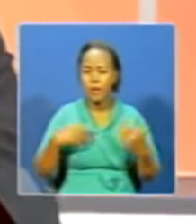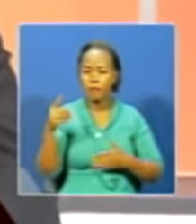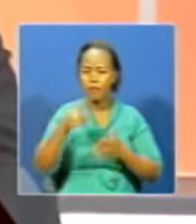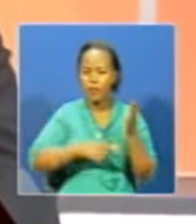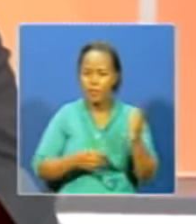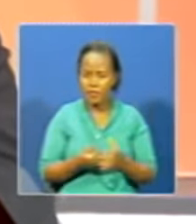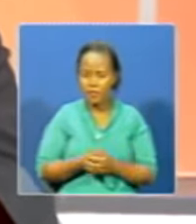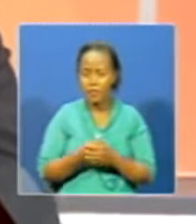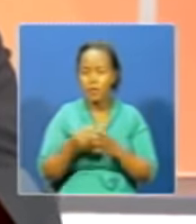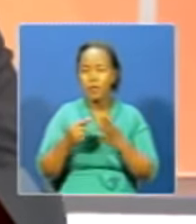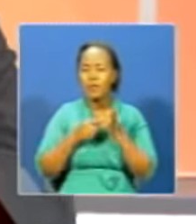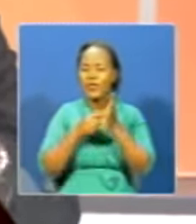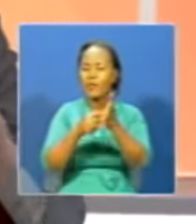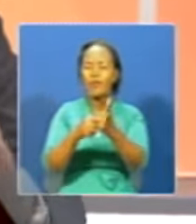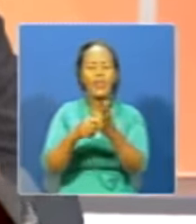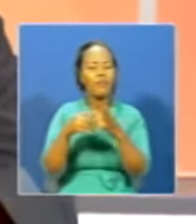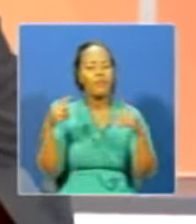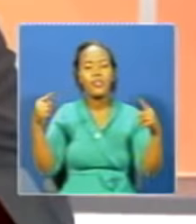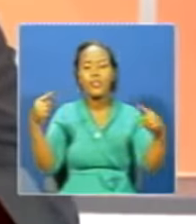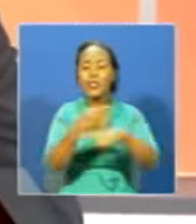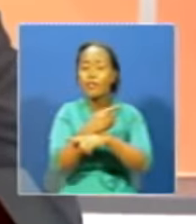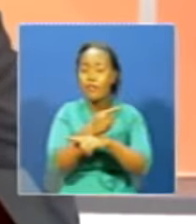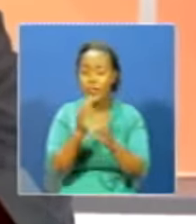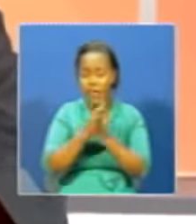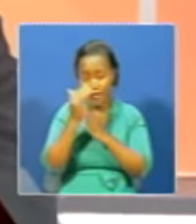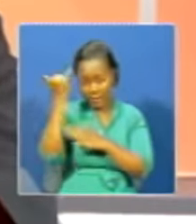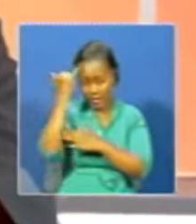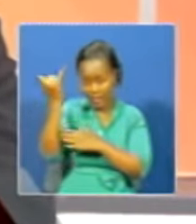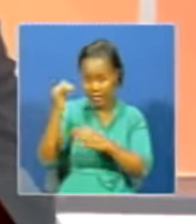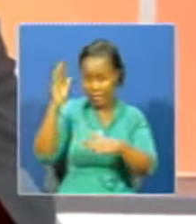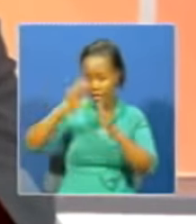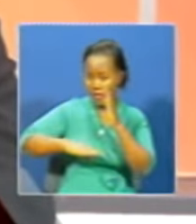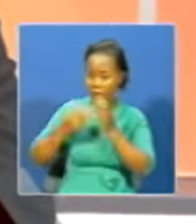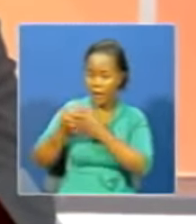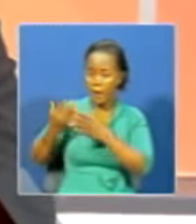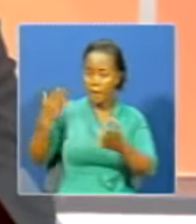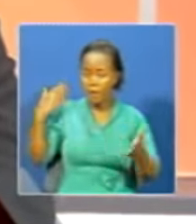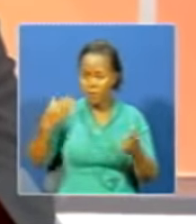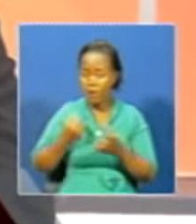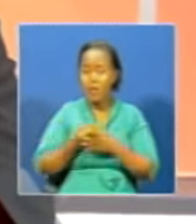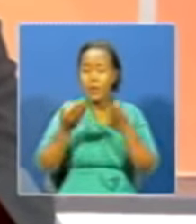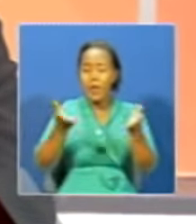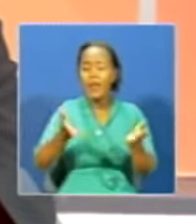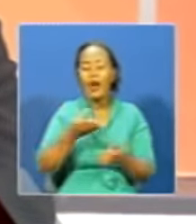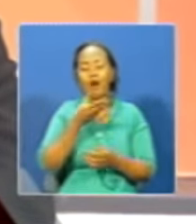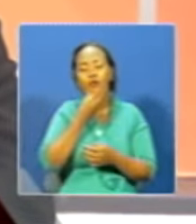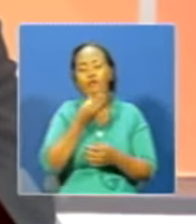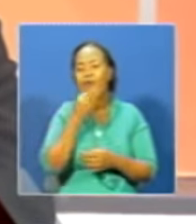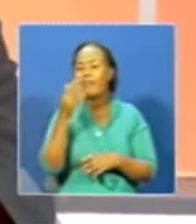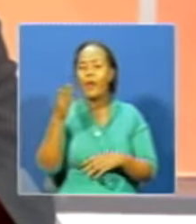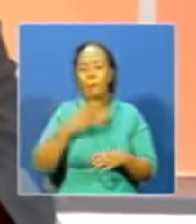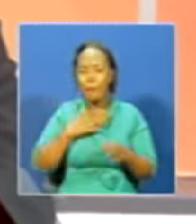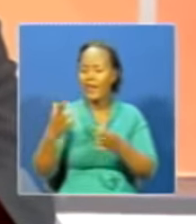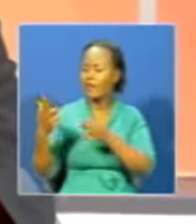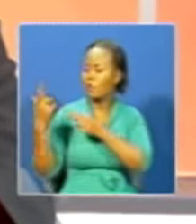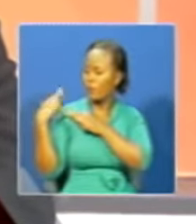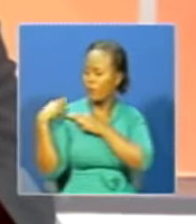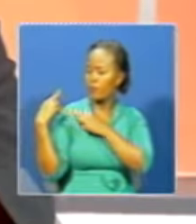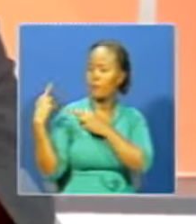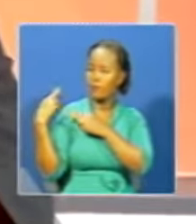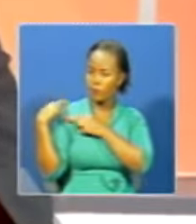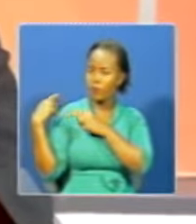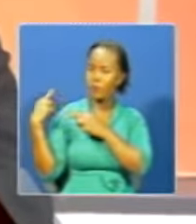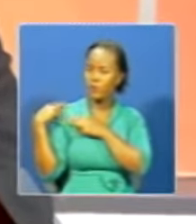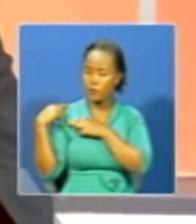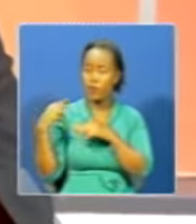demographics are very different than they were at that time. Yeah. So he played his role. And I can tell you I'm